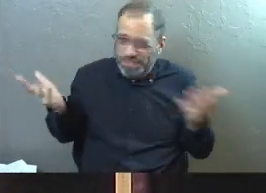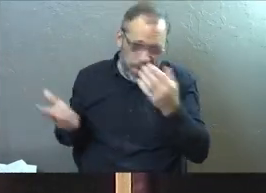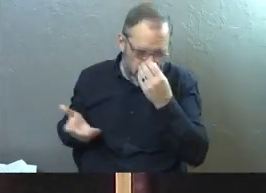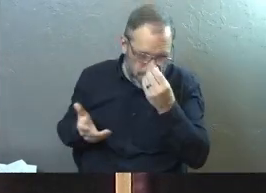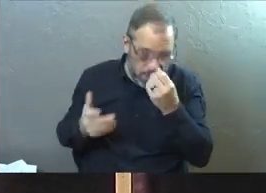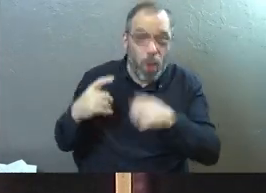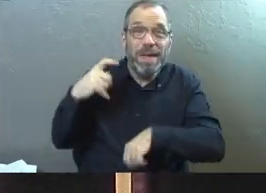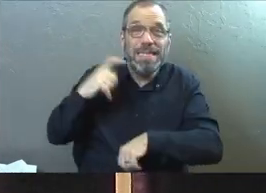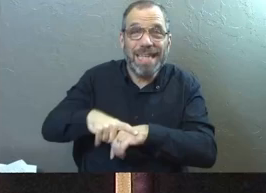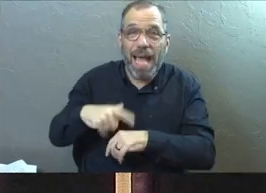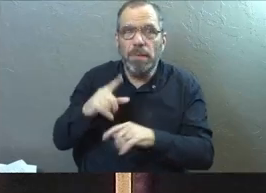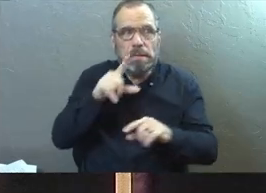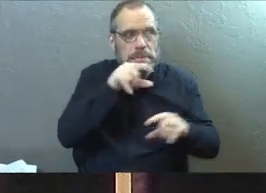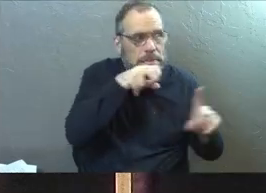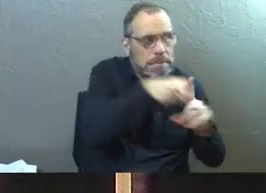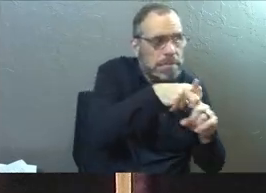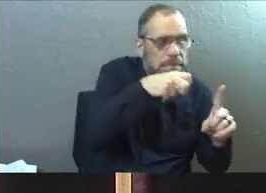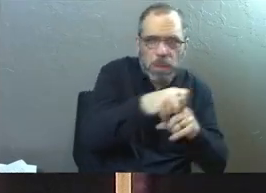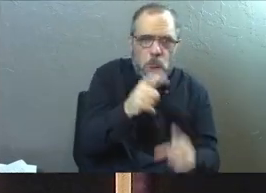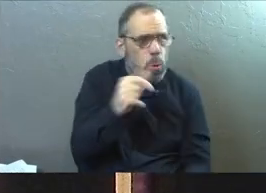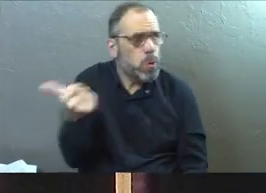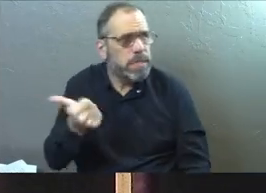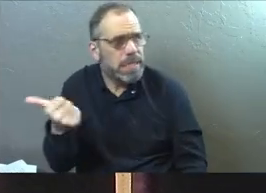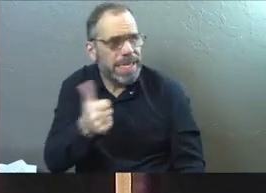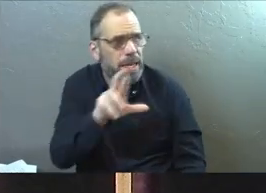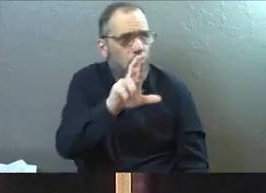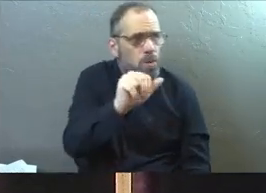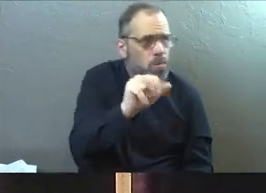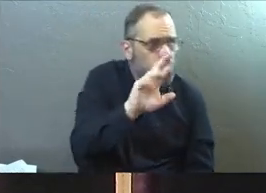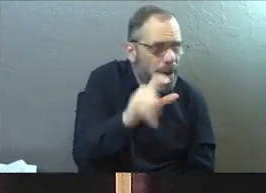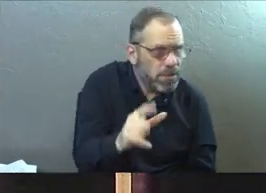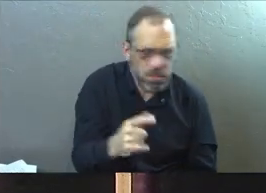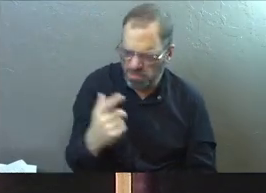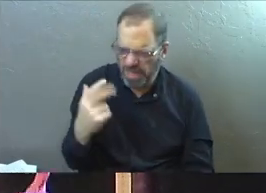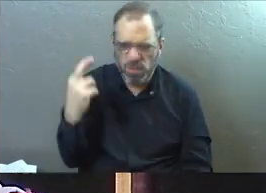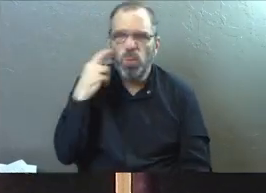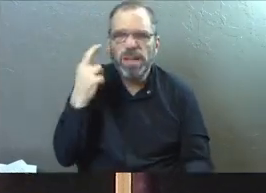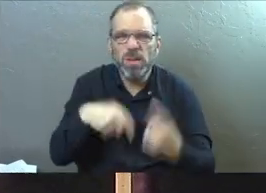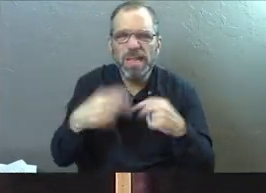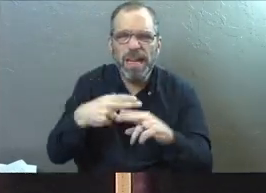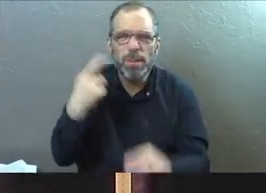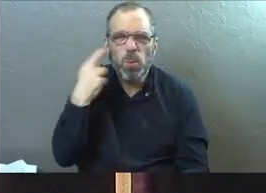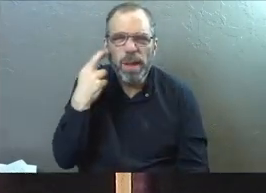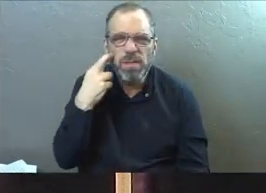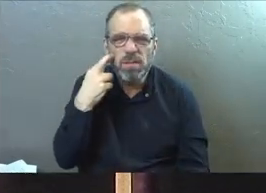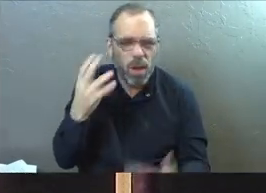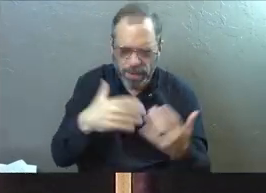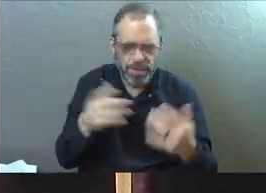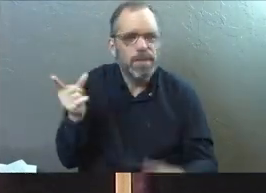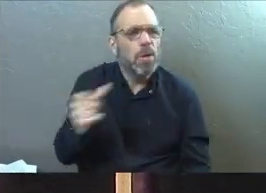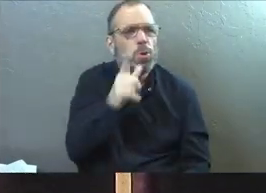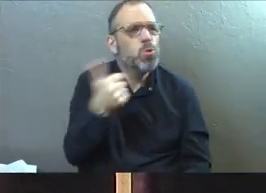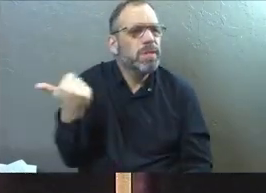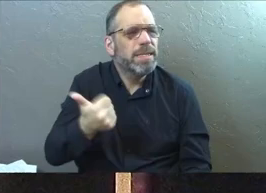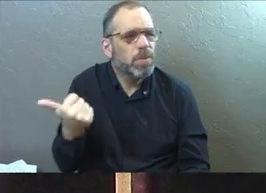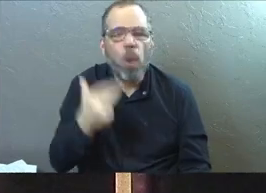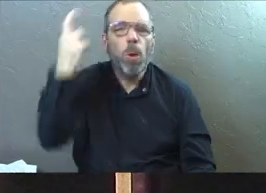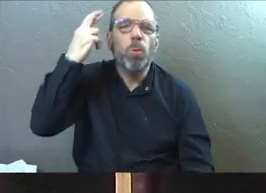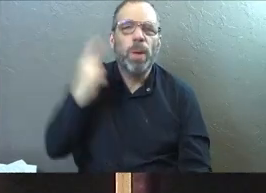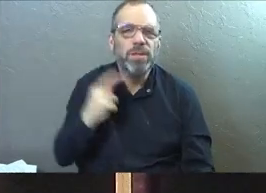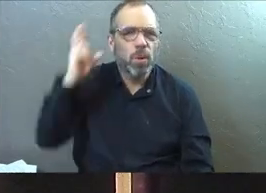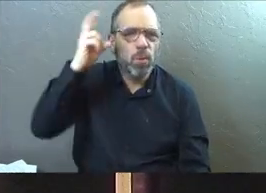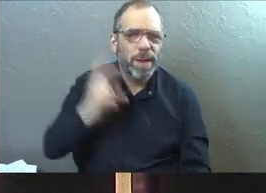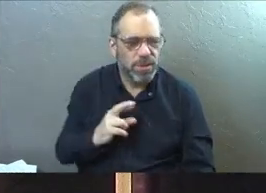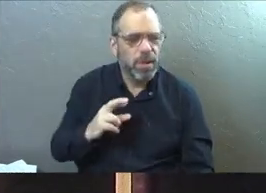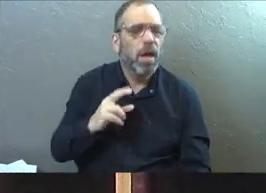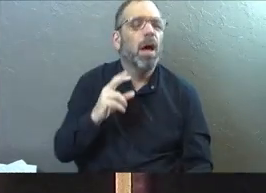so like over time, I ask people questions about Rachel. Like who is she, man? Like seeing her around stuff, even seeing her here at church. I was like, who is she really, you know? And I'll just tell you the